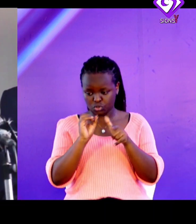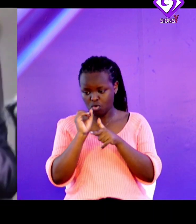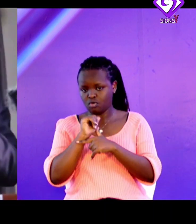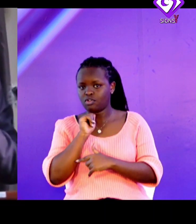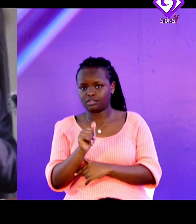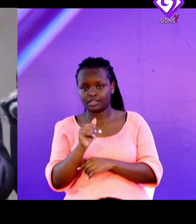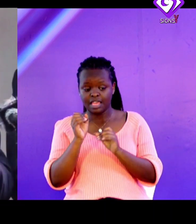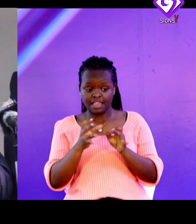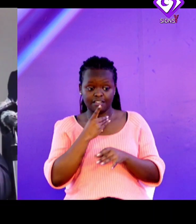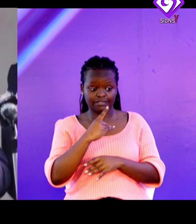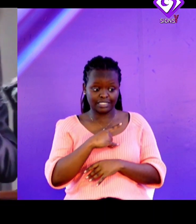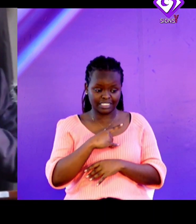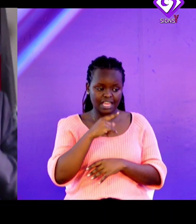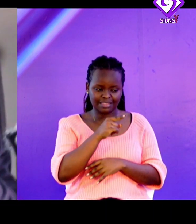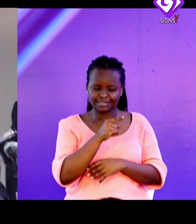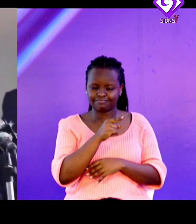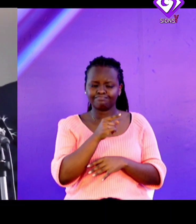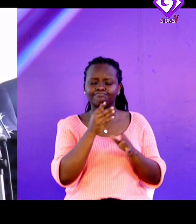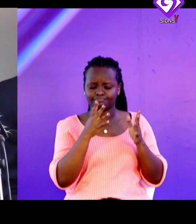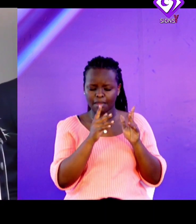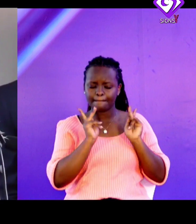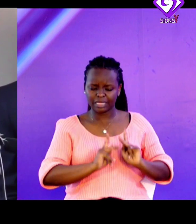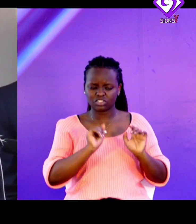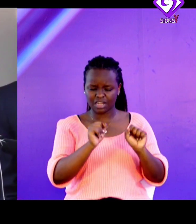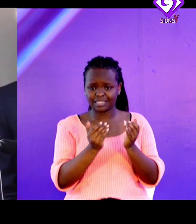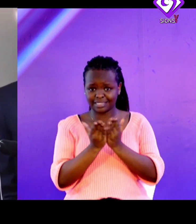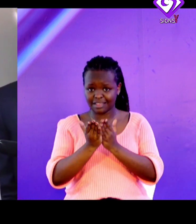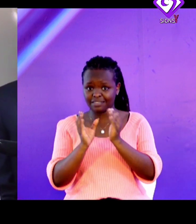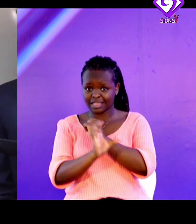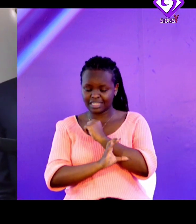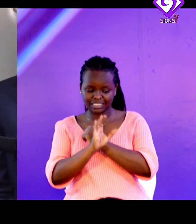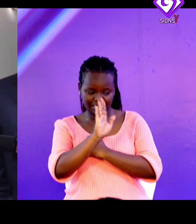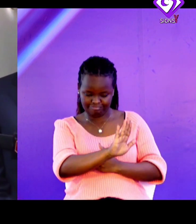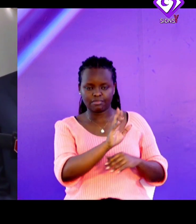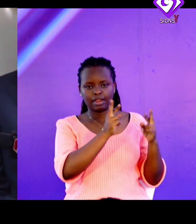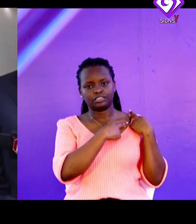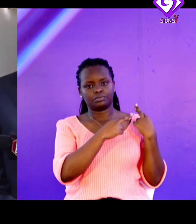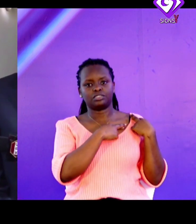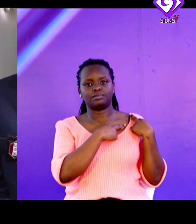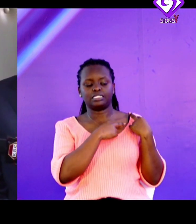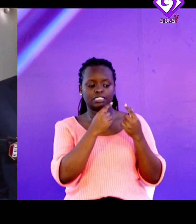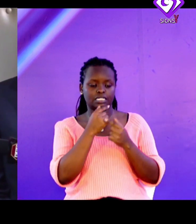they decide that this person is okay, can serve the country, it is their role and responsibility.